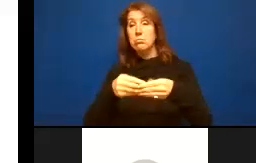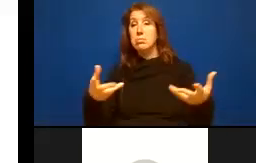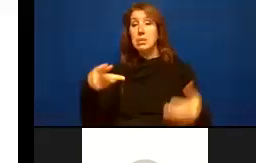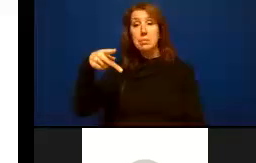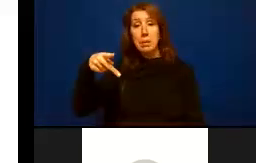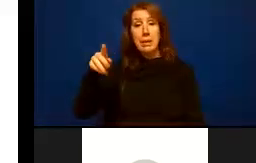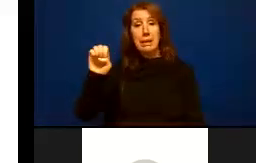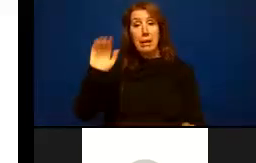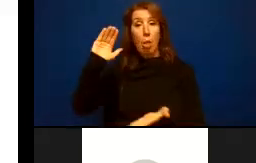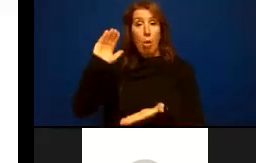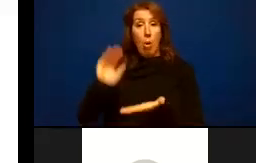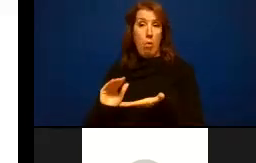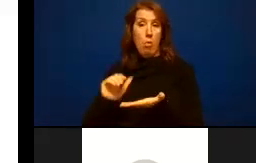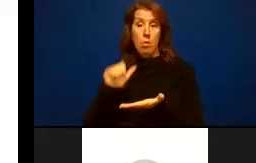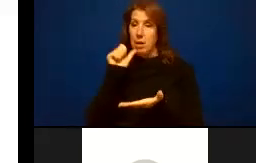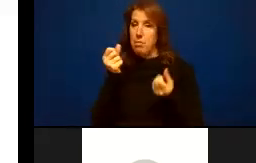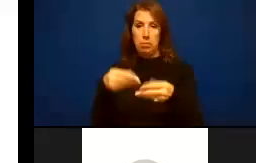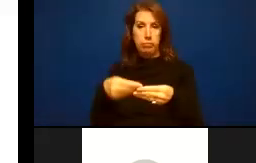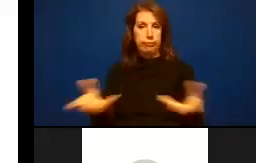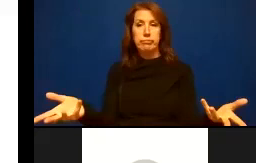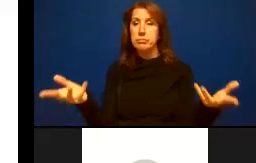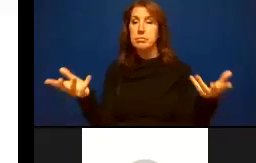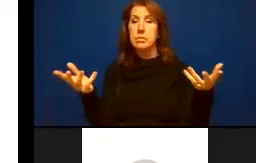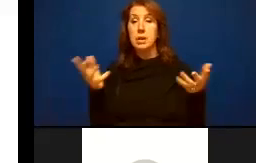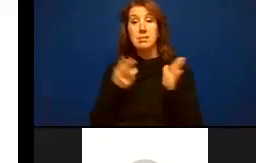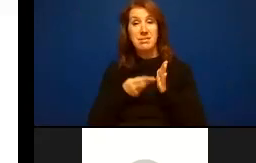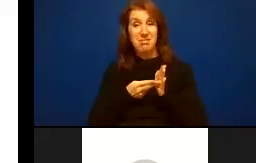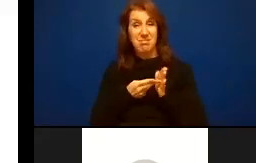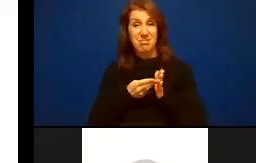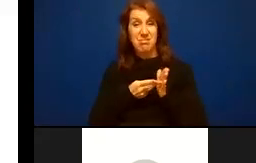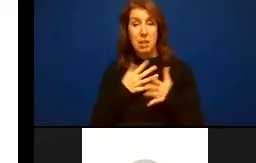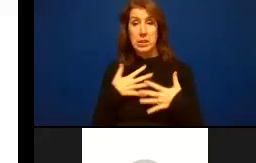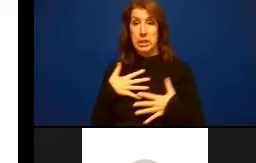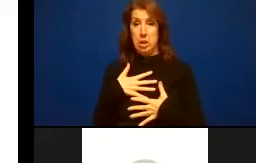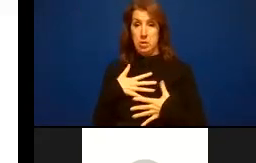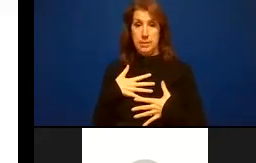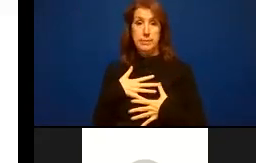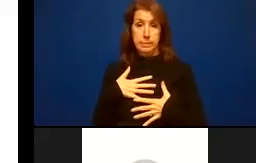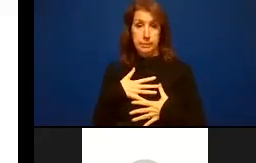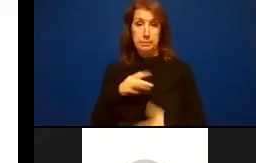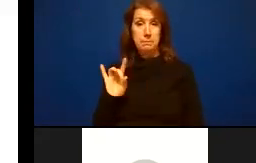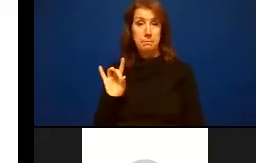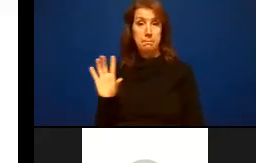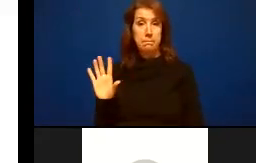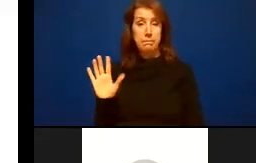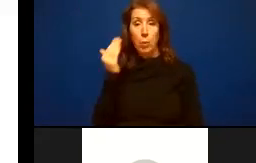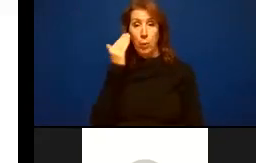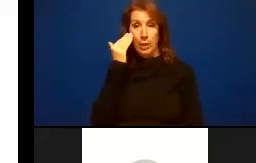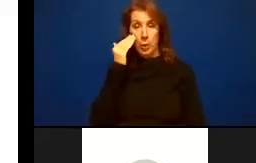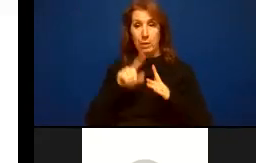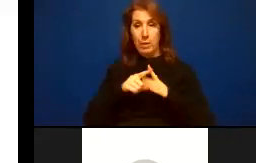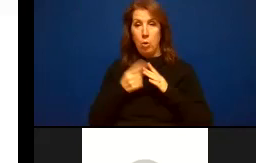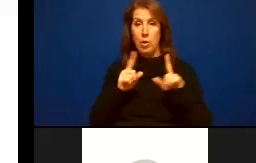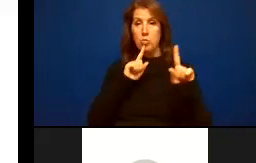equipment. And it was scary. I mean, we knew early, you know, one of the reports that came out of